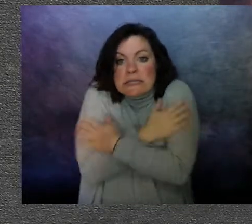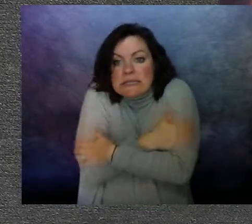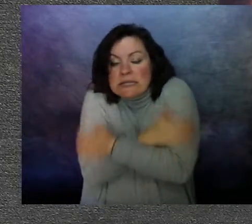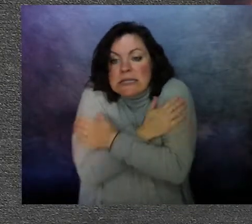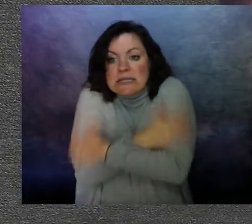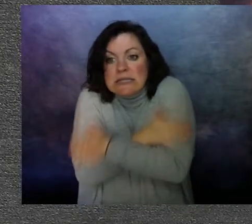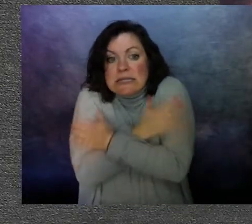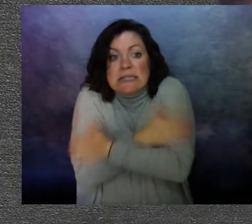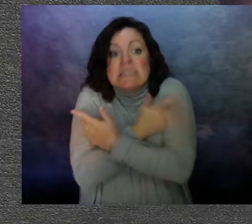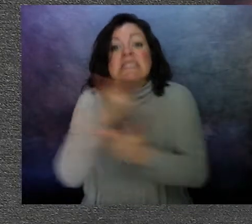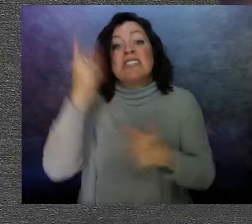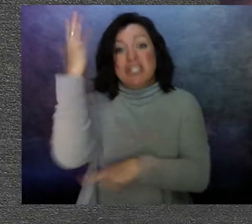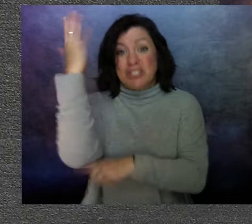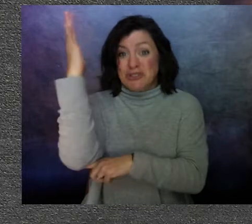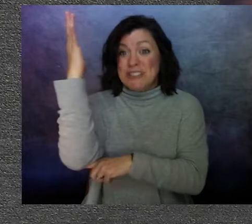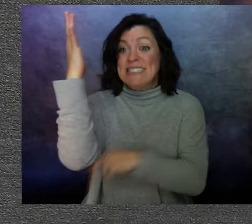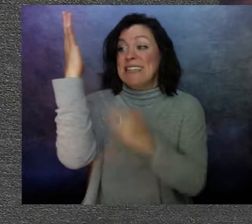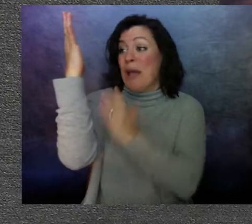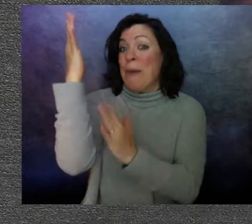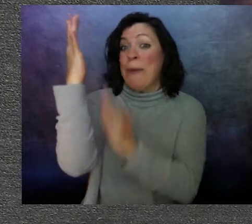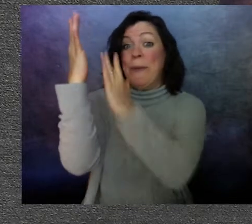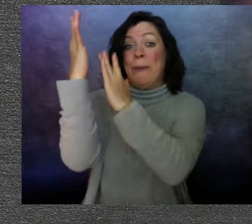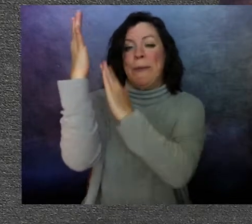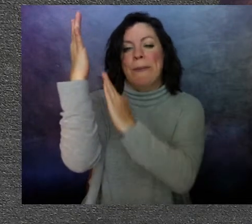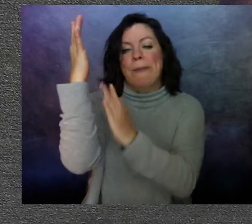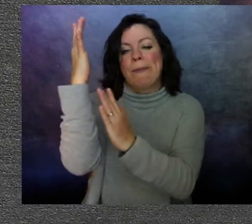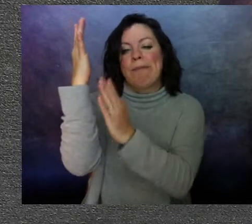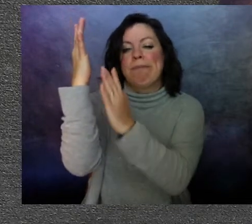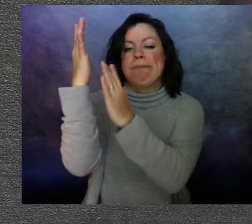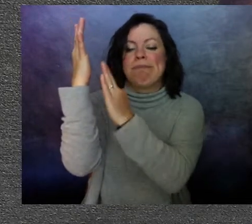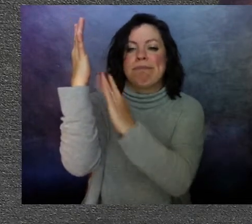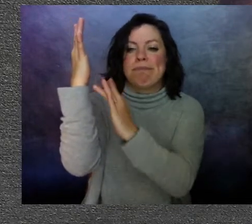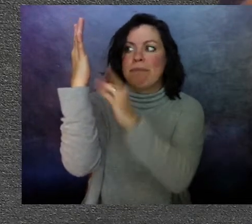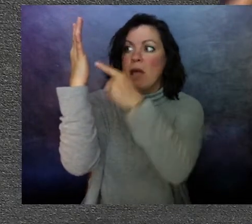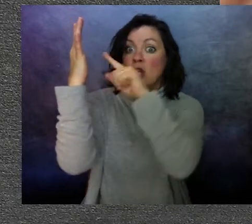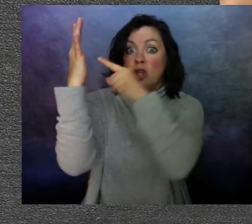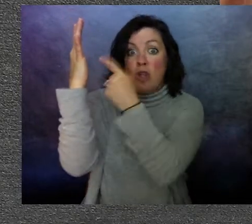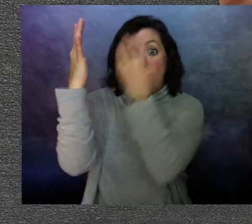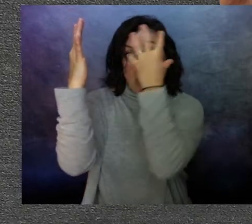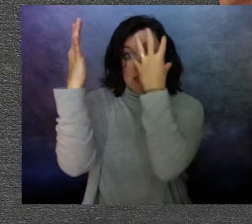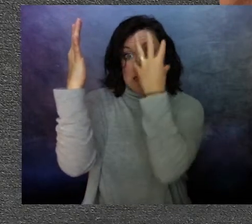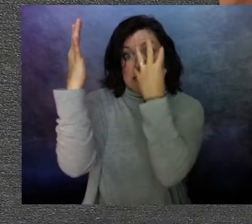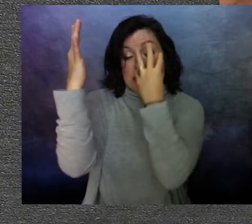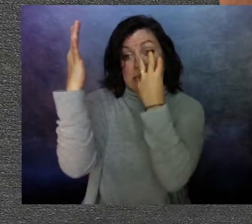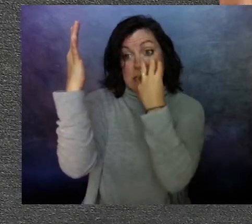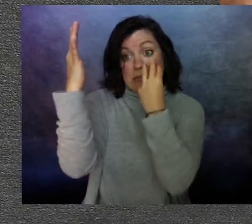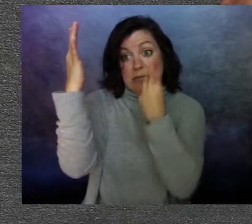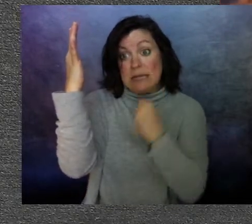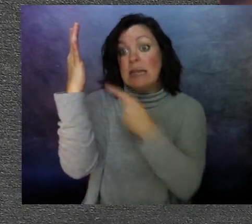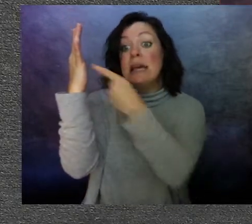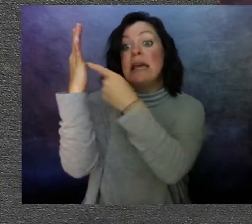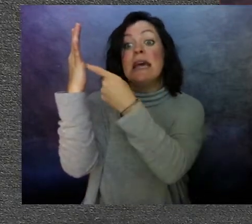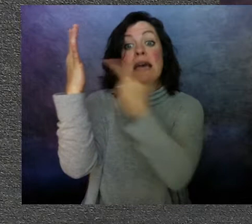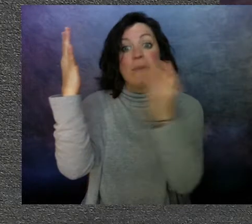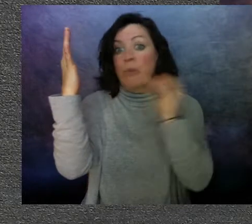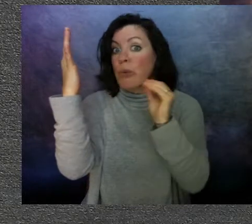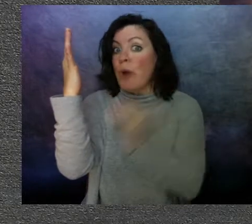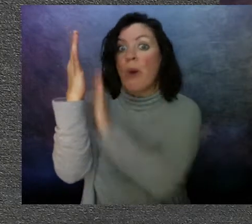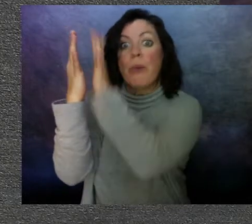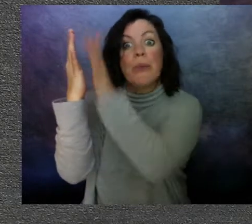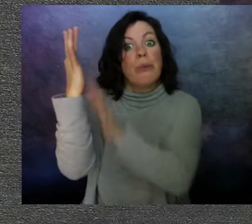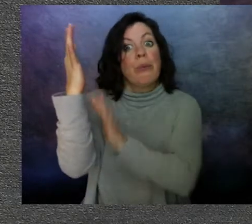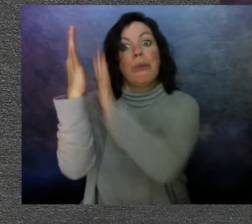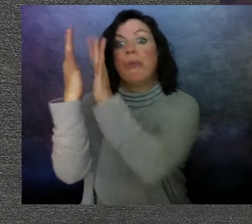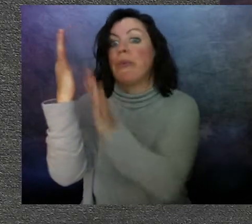so much food for the leaves and they get ready to go dormant or to sleep. So what happens is when they stop feeding their leaves, the